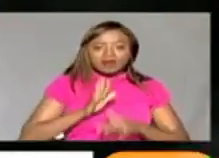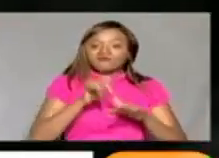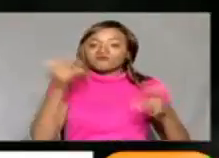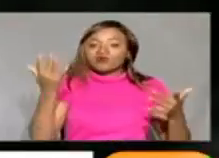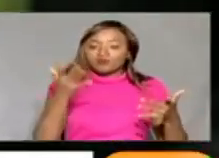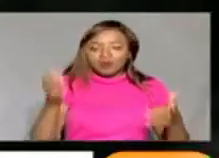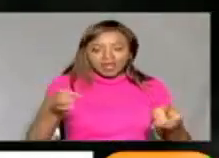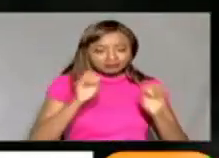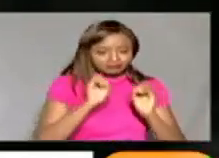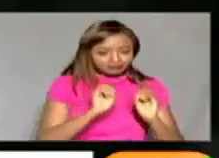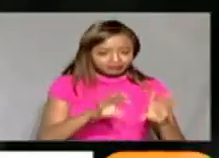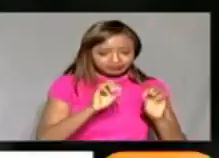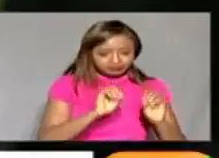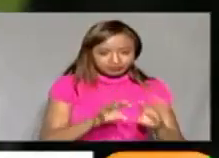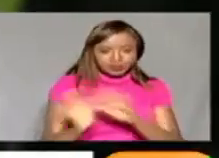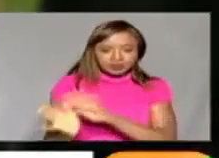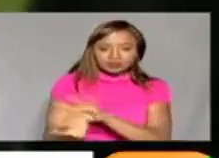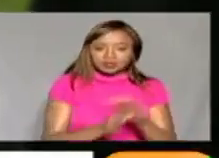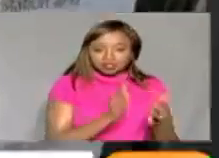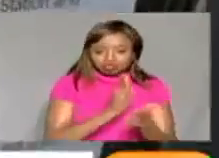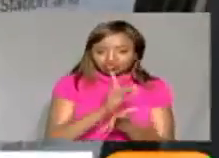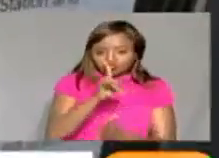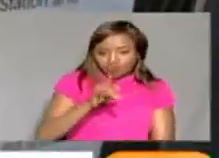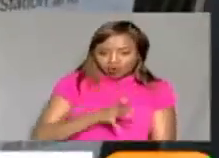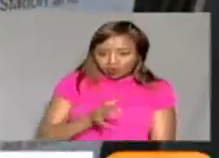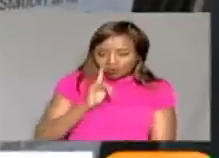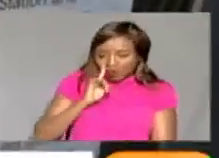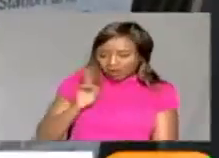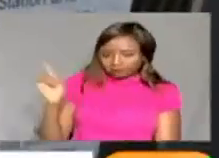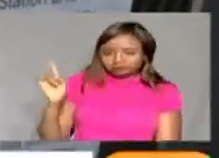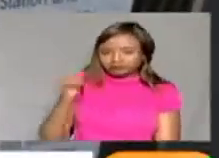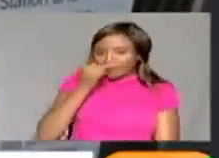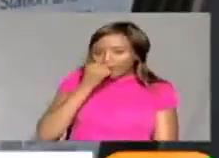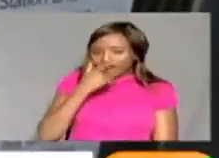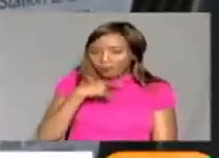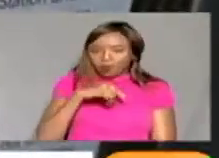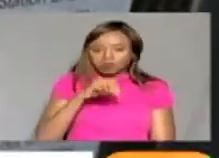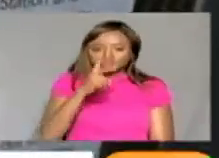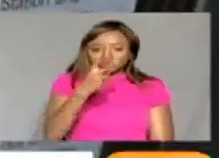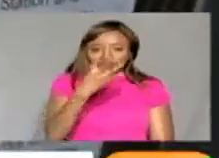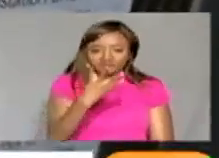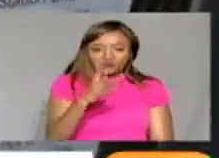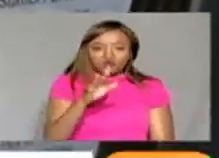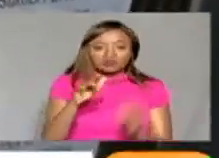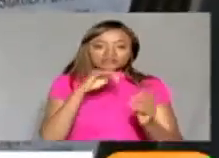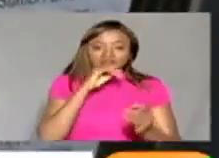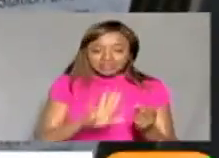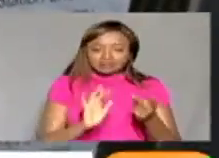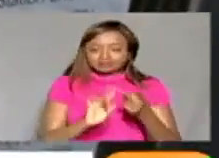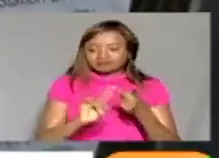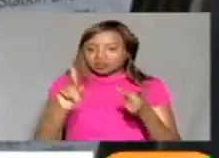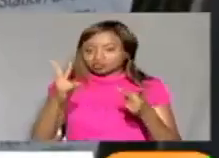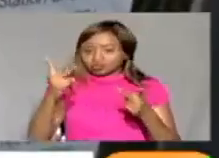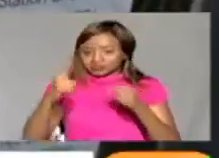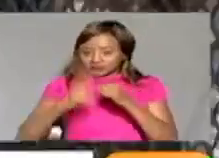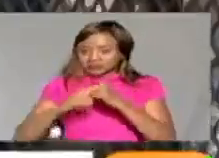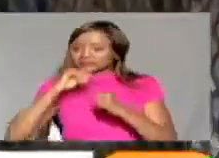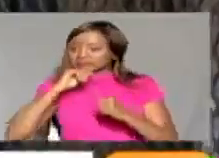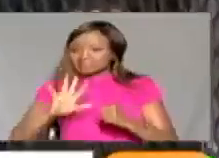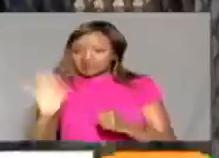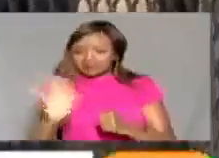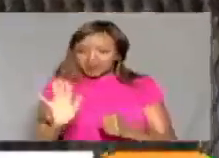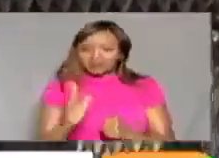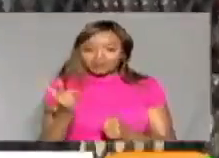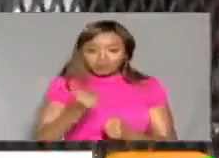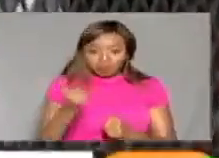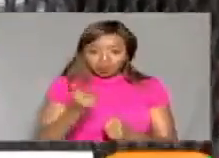Victor, still grappling with the loss of her two sons, 24-year-old Victor Okoth and 26-year-old Bernard